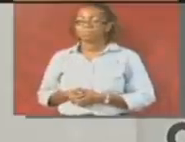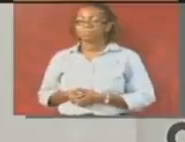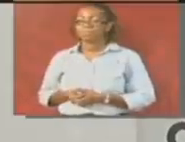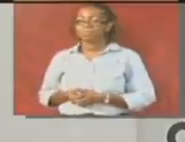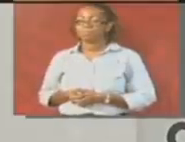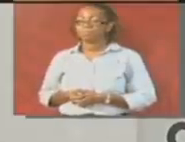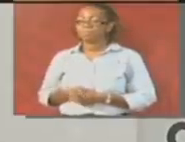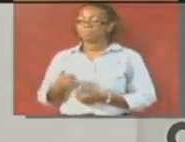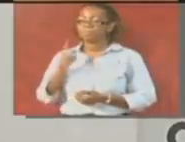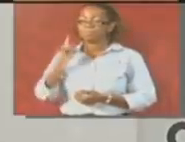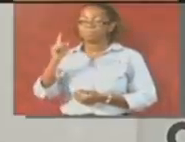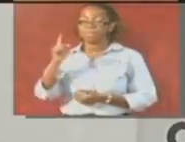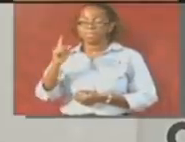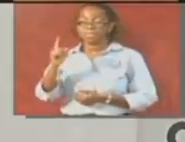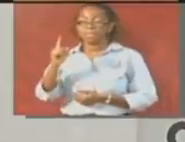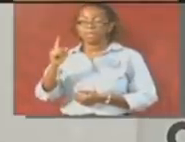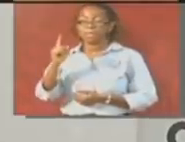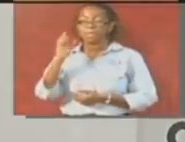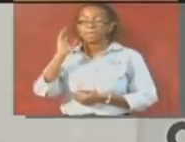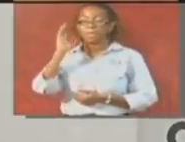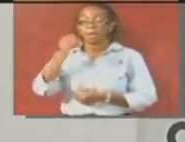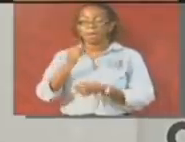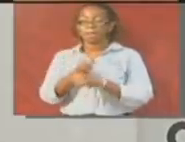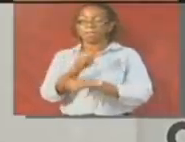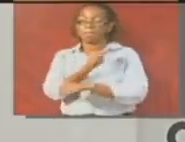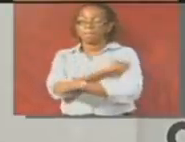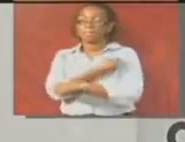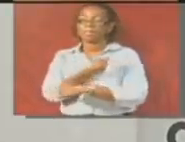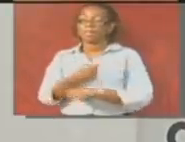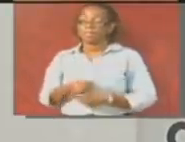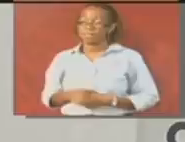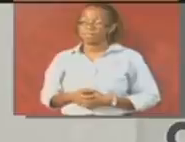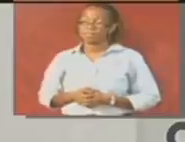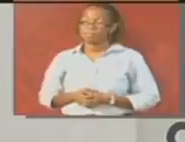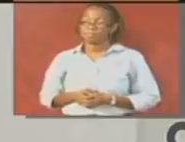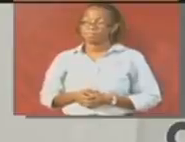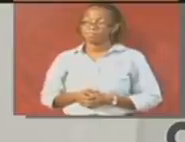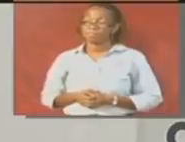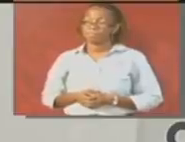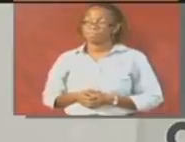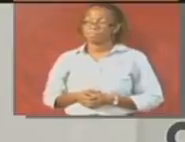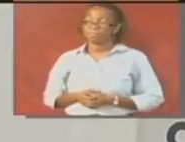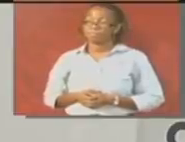we will be putting system in place to ensure those persons are vaccinated.